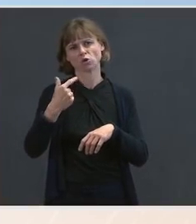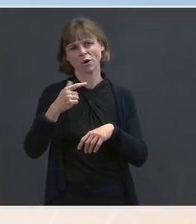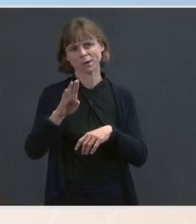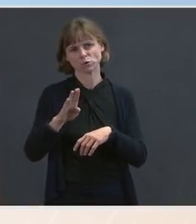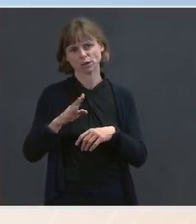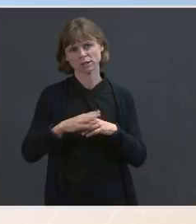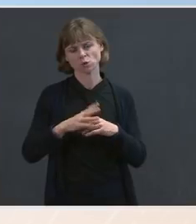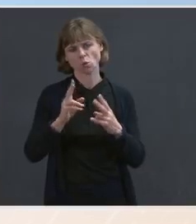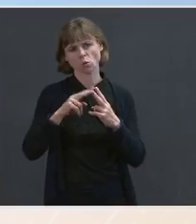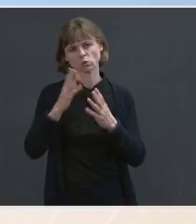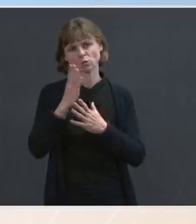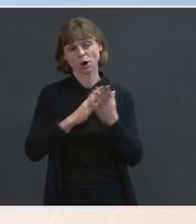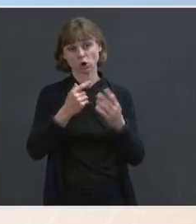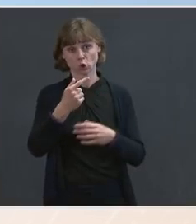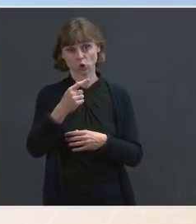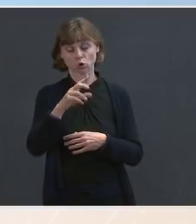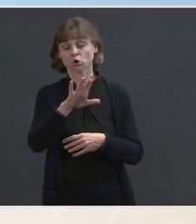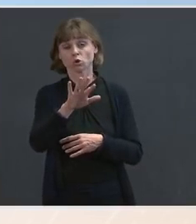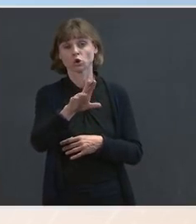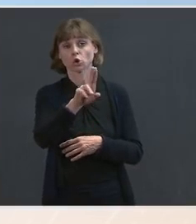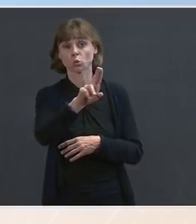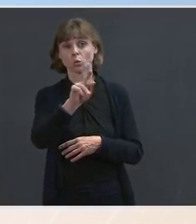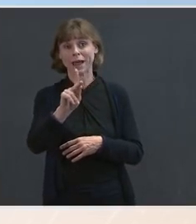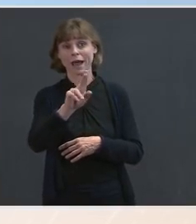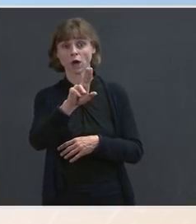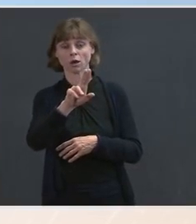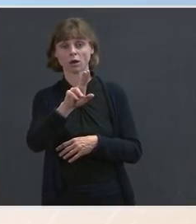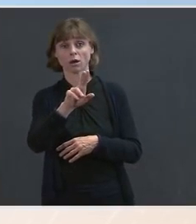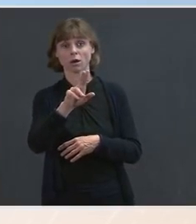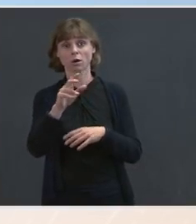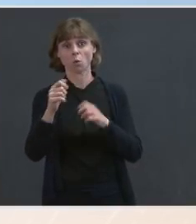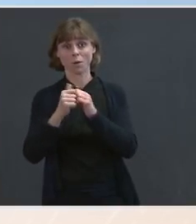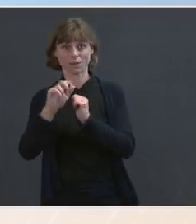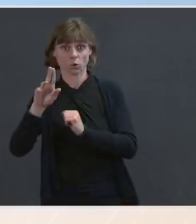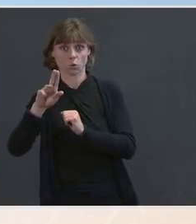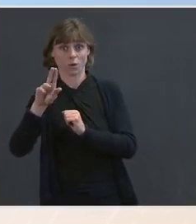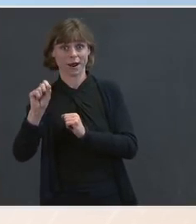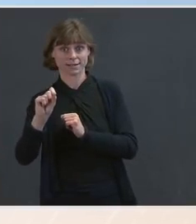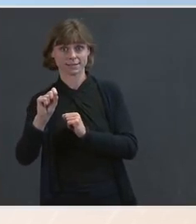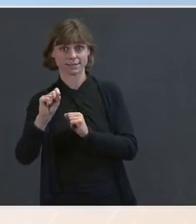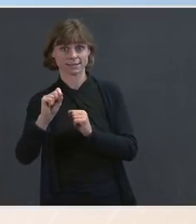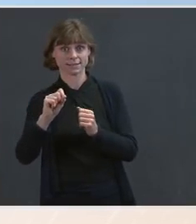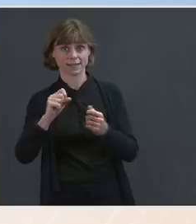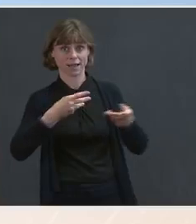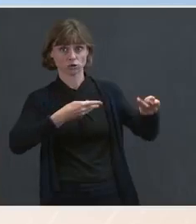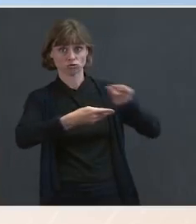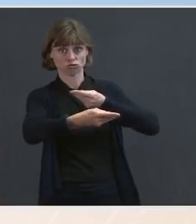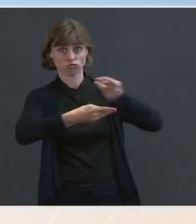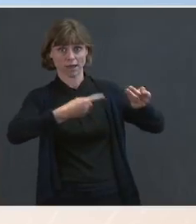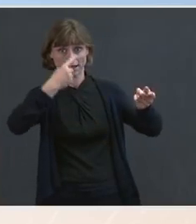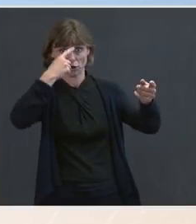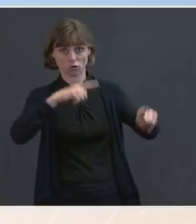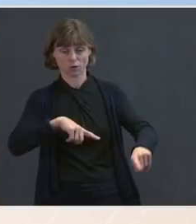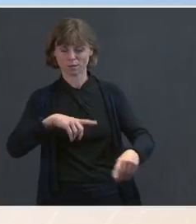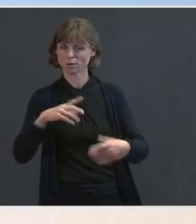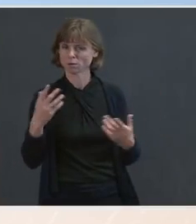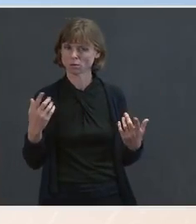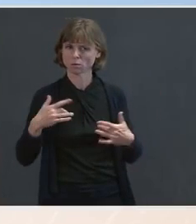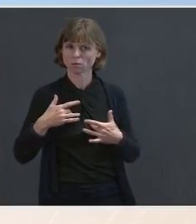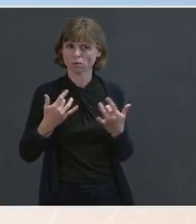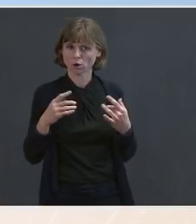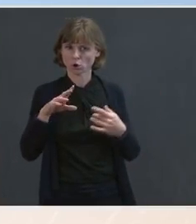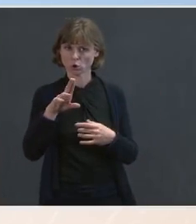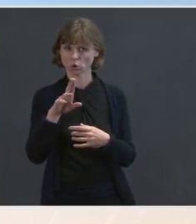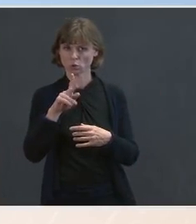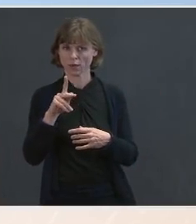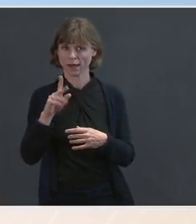a UK-US trade deal, where do things stand now at the administration? Is a UK-US trade